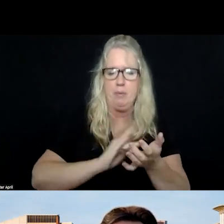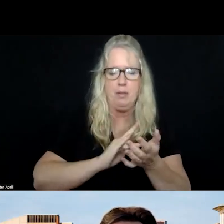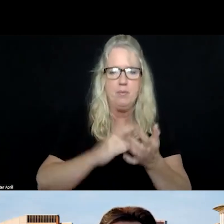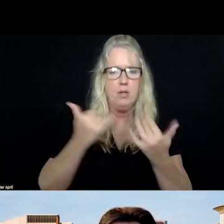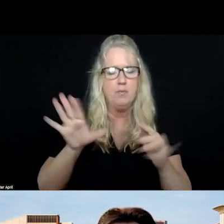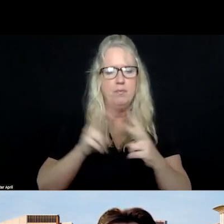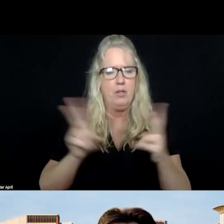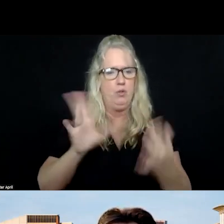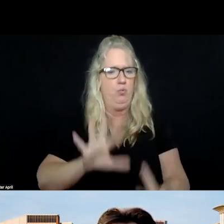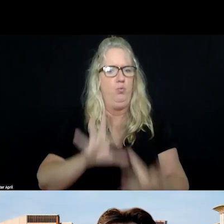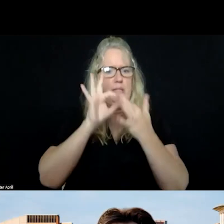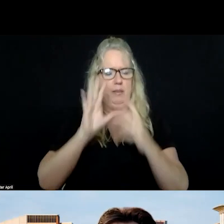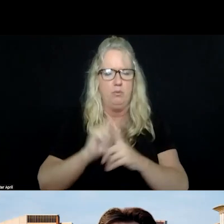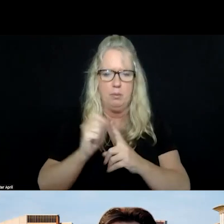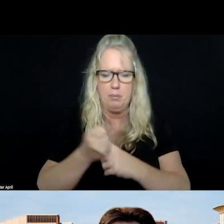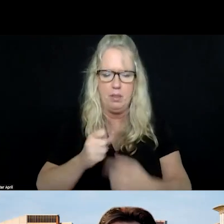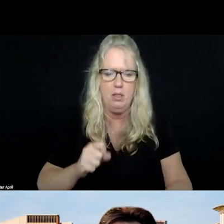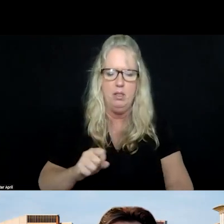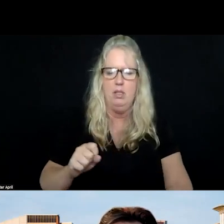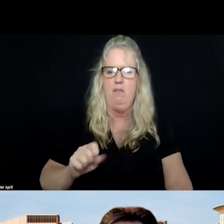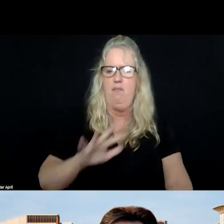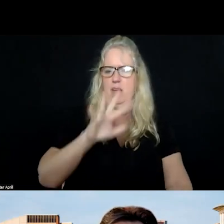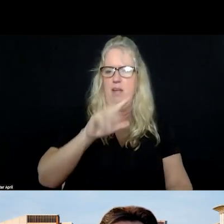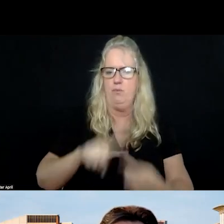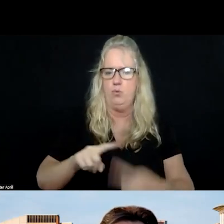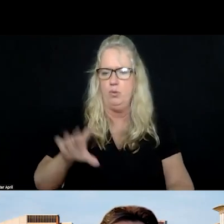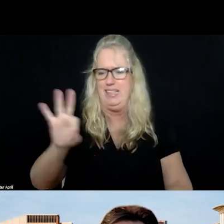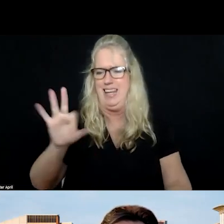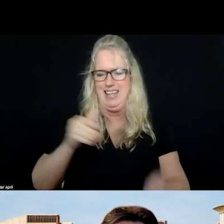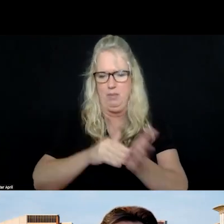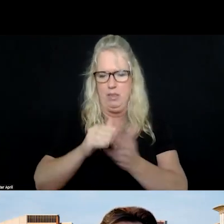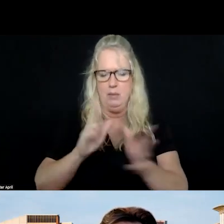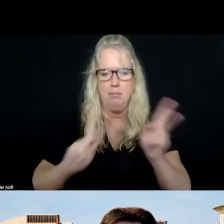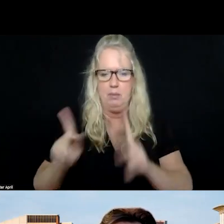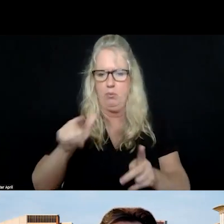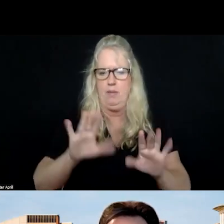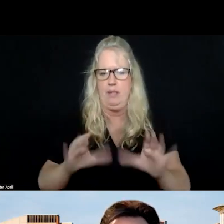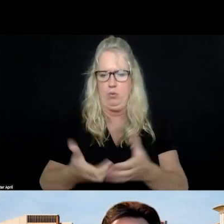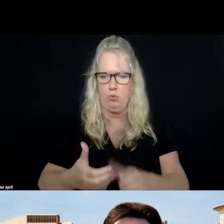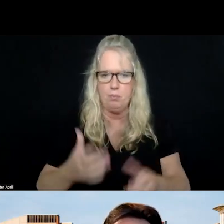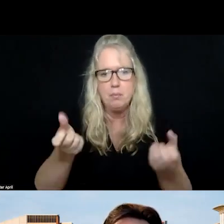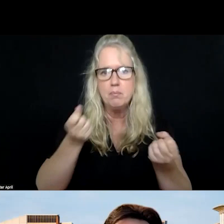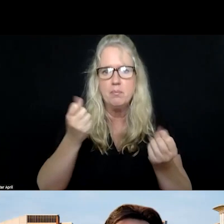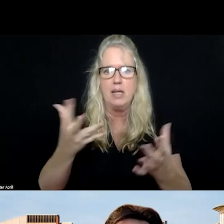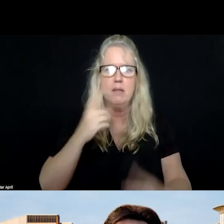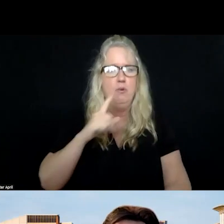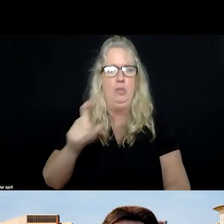unique situation. And there are 5 to 9 million people in that group, many of whom need those